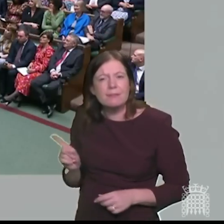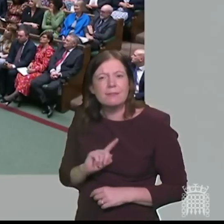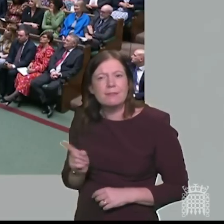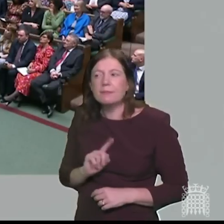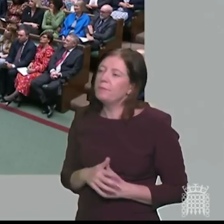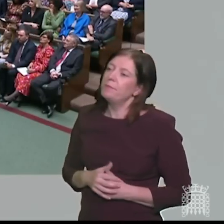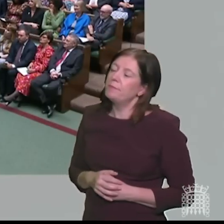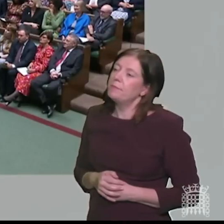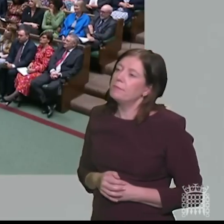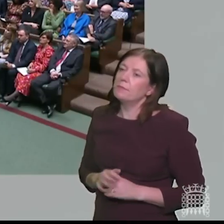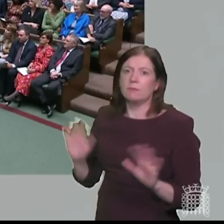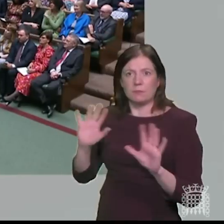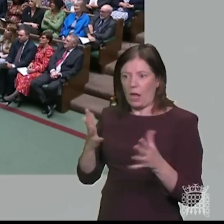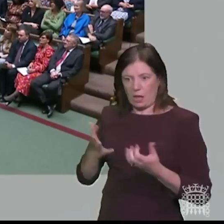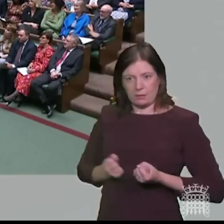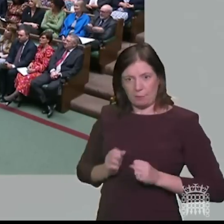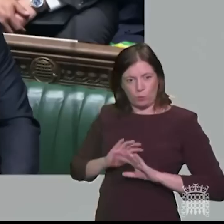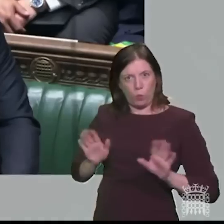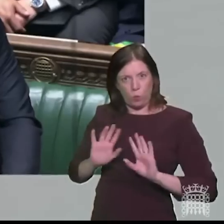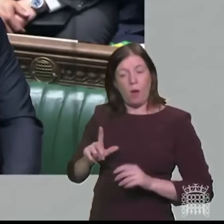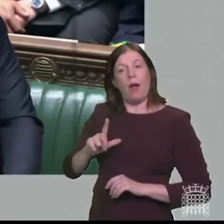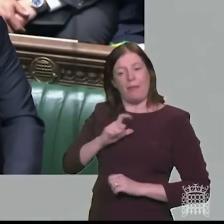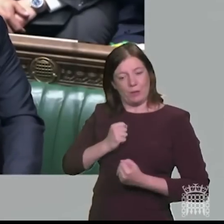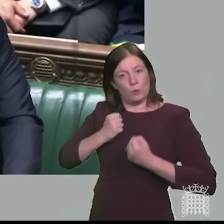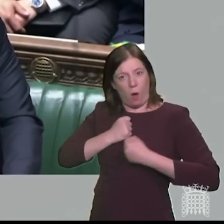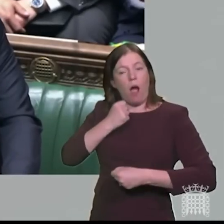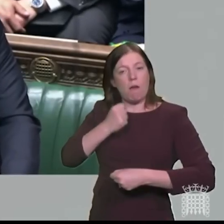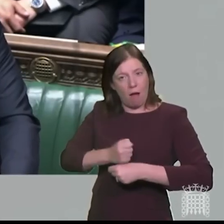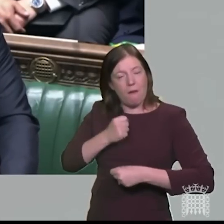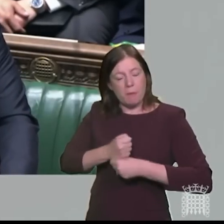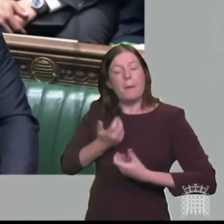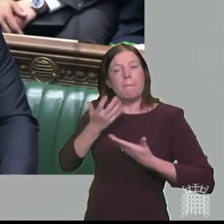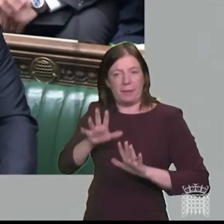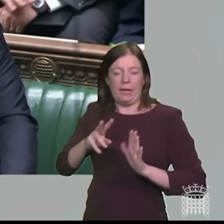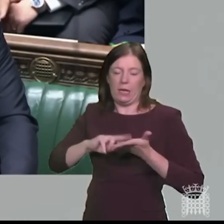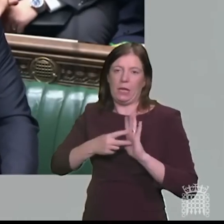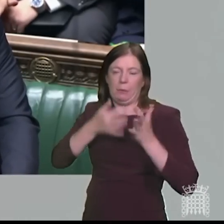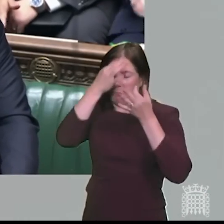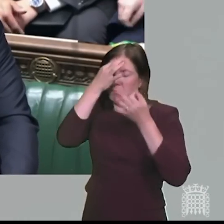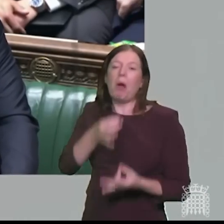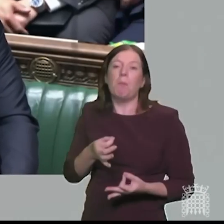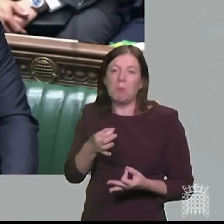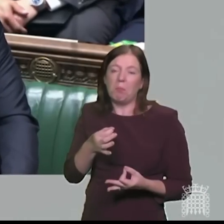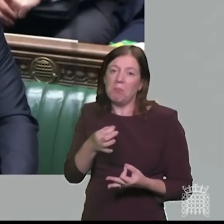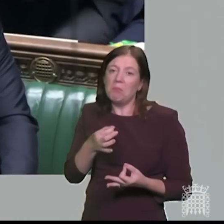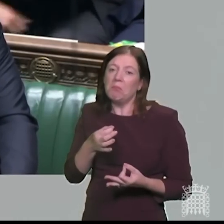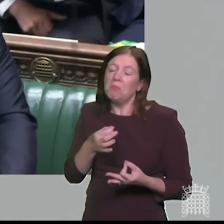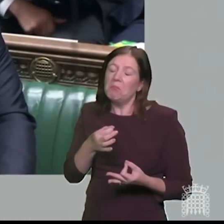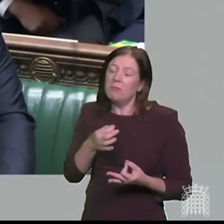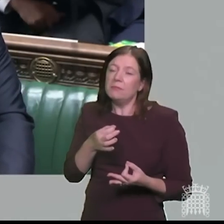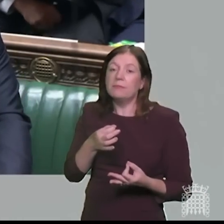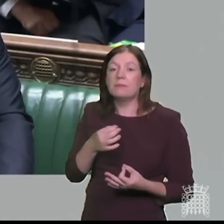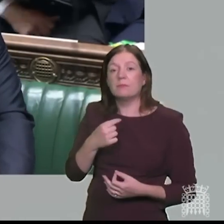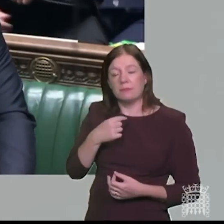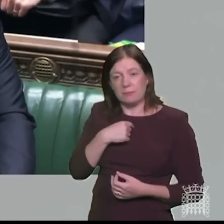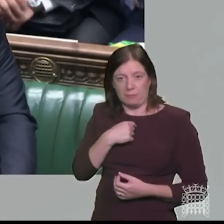Mr. Speaker, of course it's not acceptable, and that's why this government has gone further than any other government in tackling this issue,